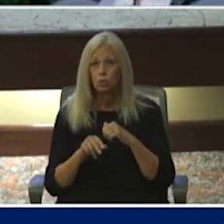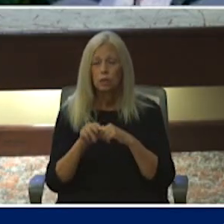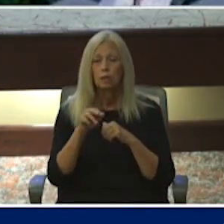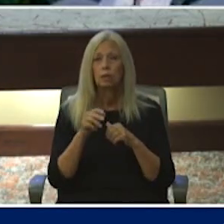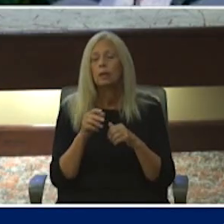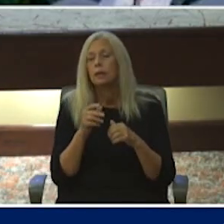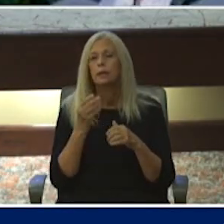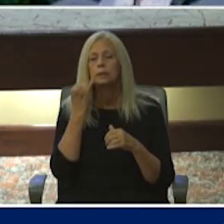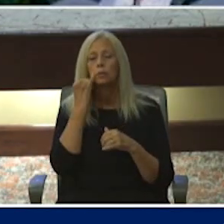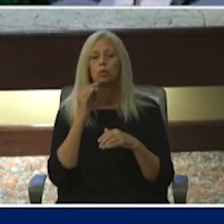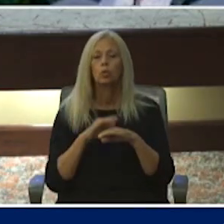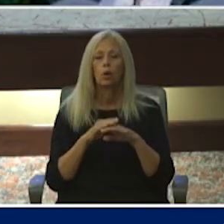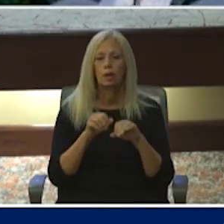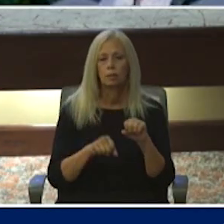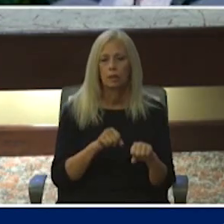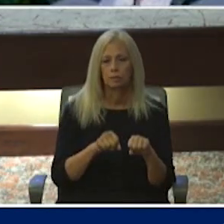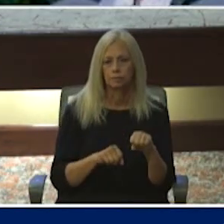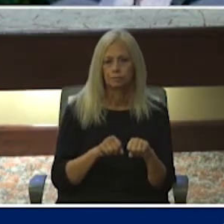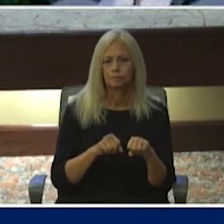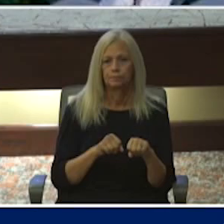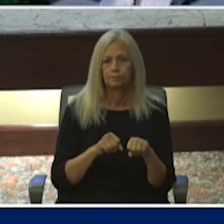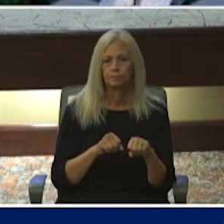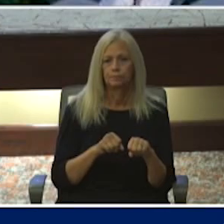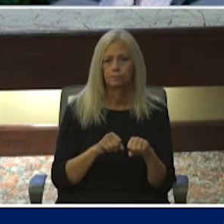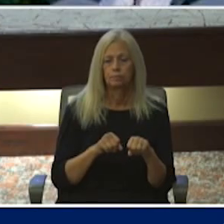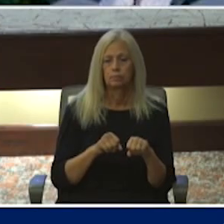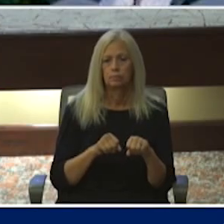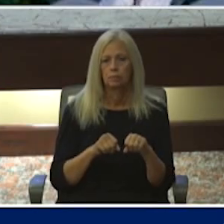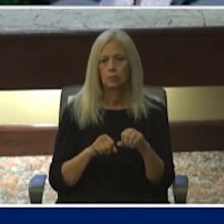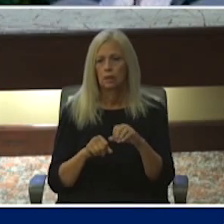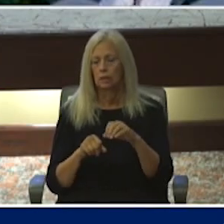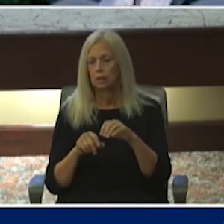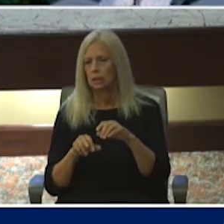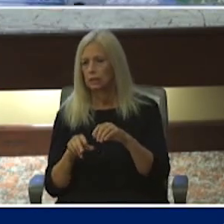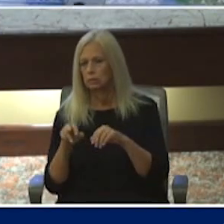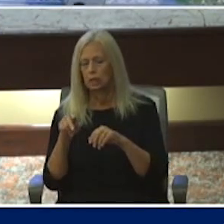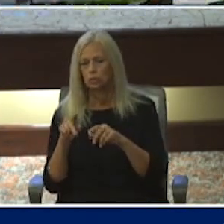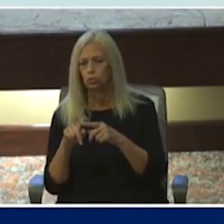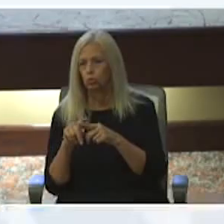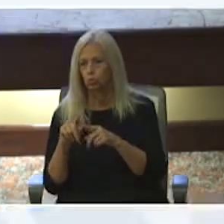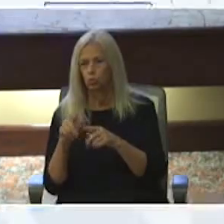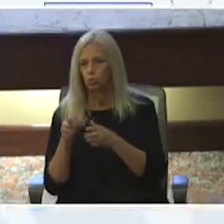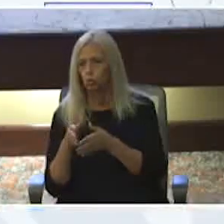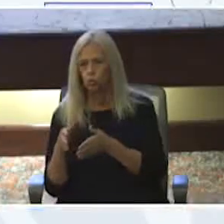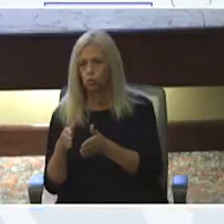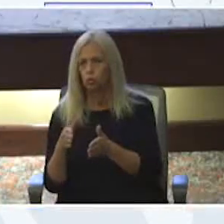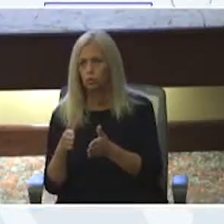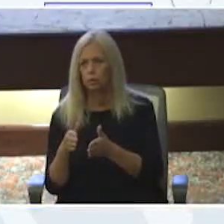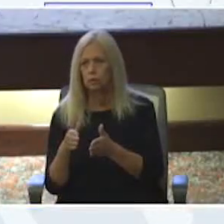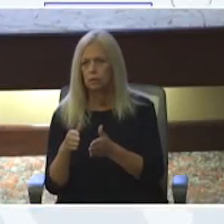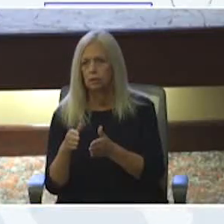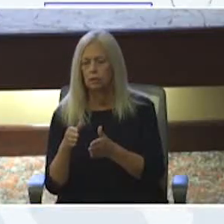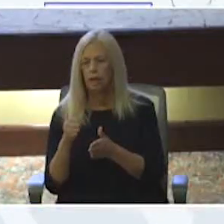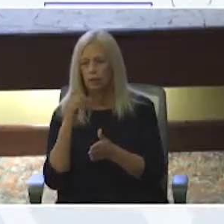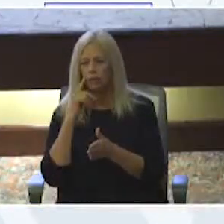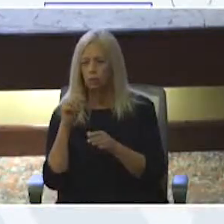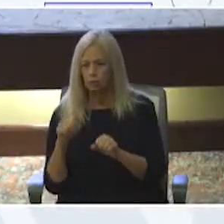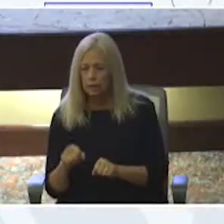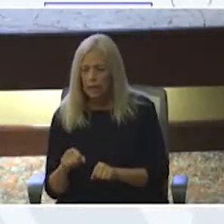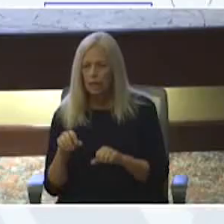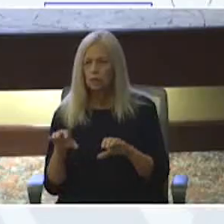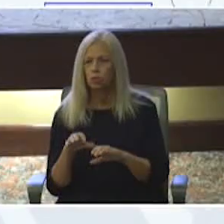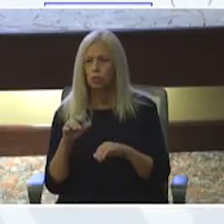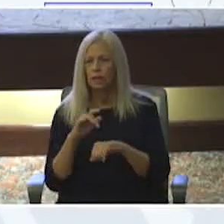on bike, back up to the street. I know, I guess what you're saying is you can do it there at Clay.